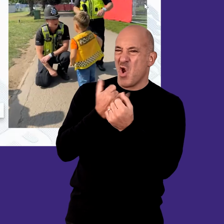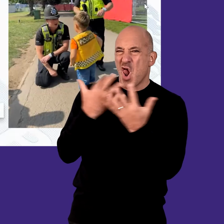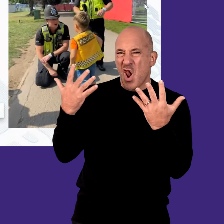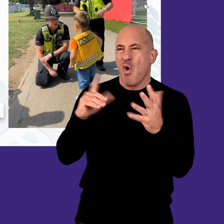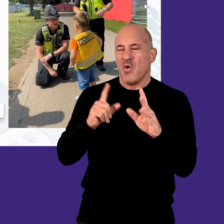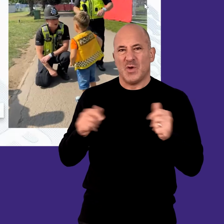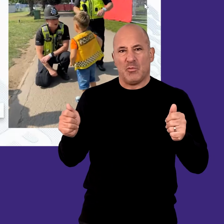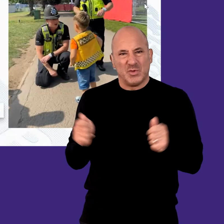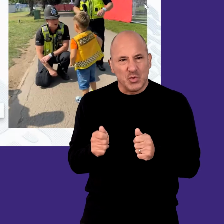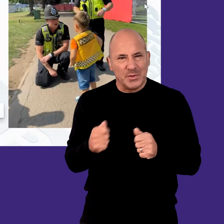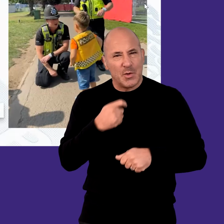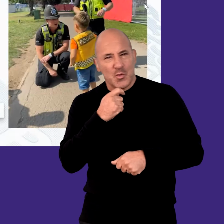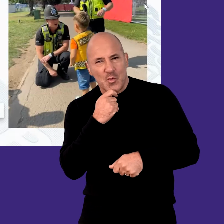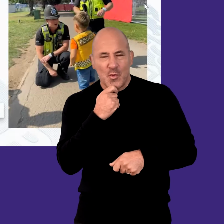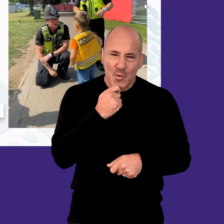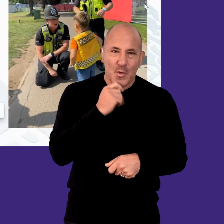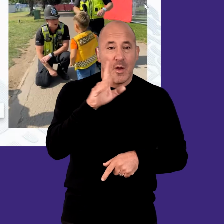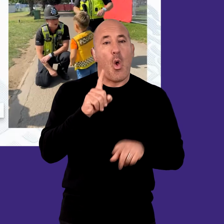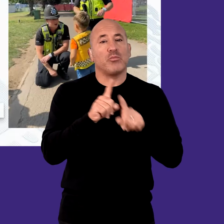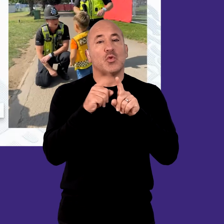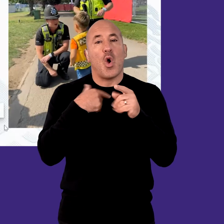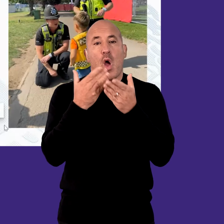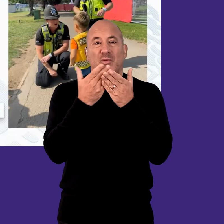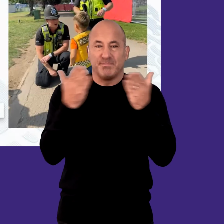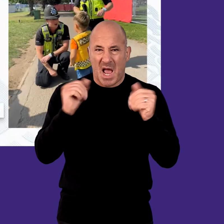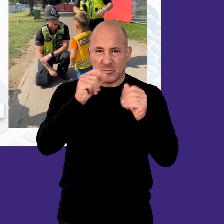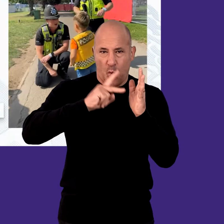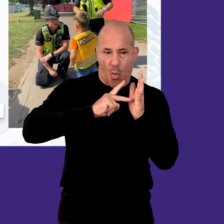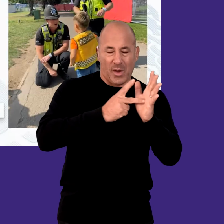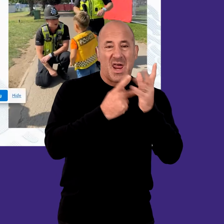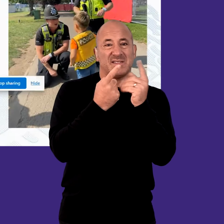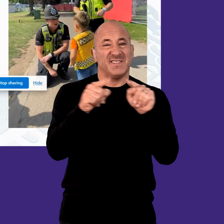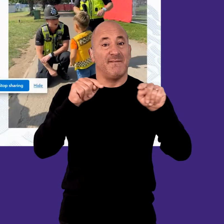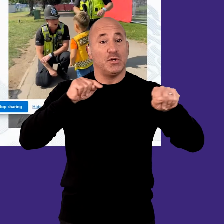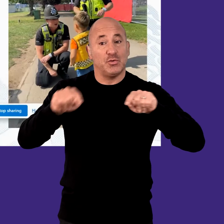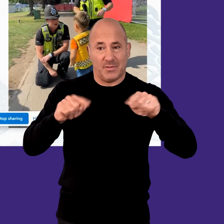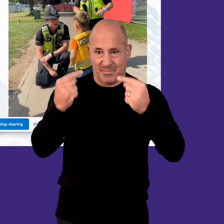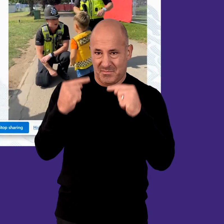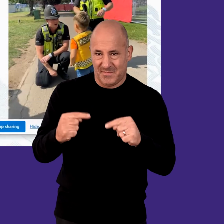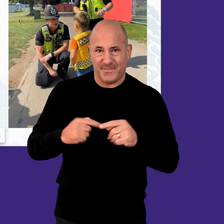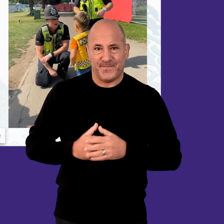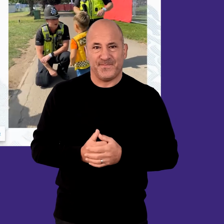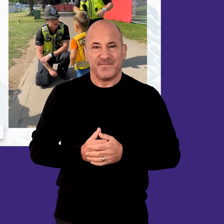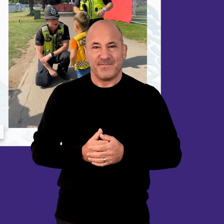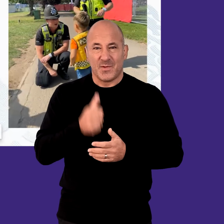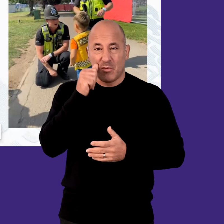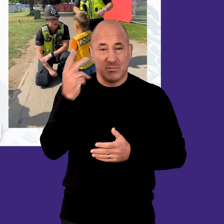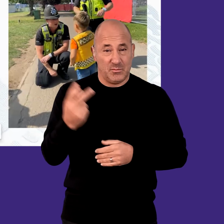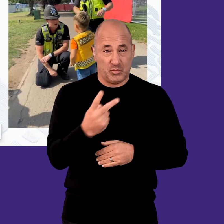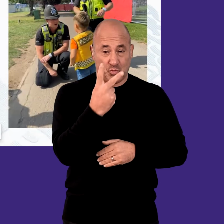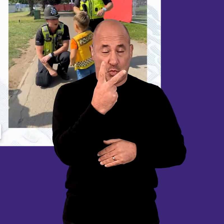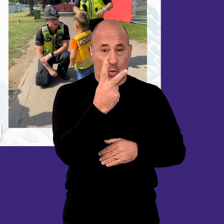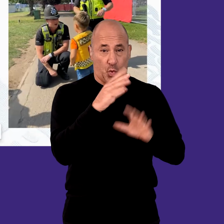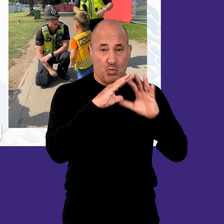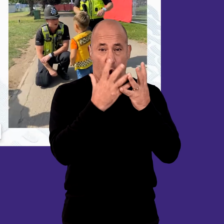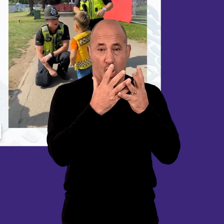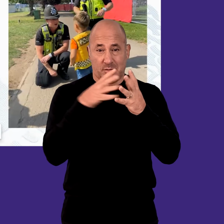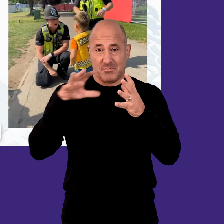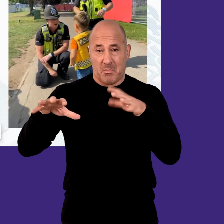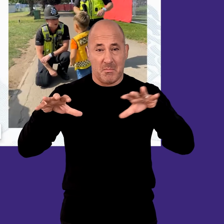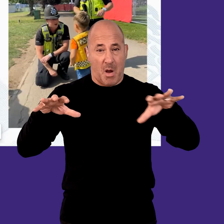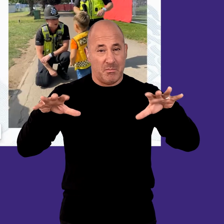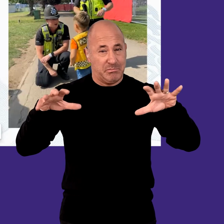well as finding those opportunities. And finally, that respecting of organisational difference. So it